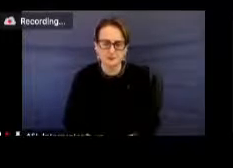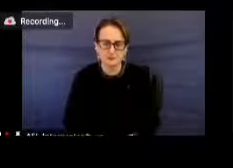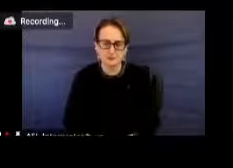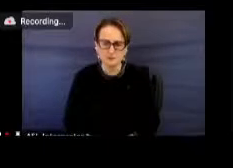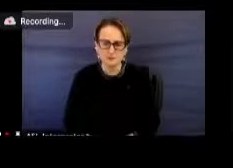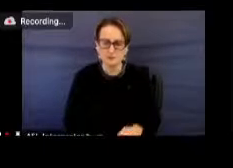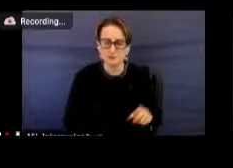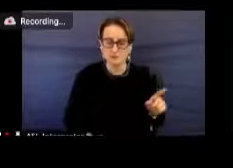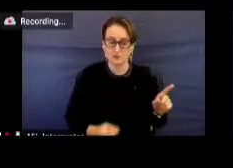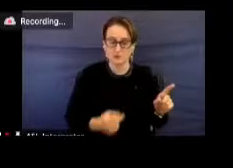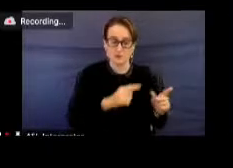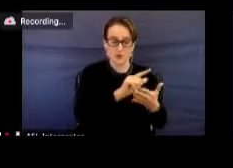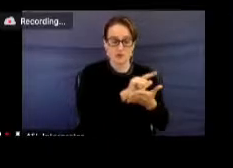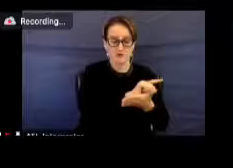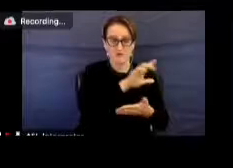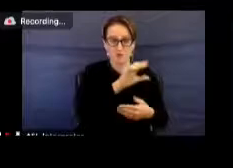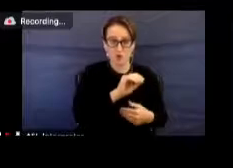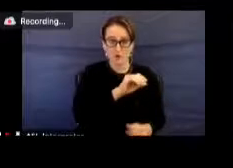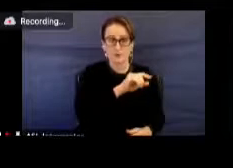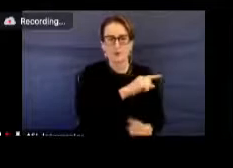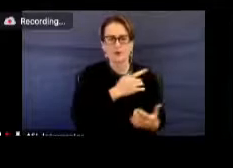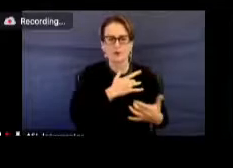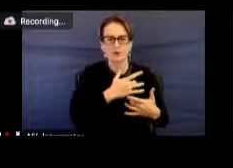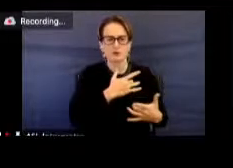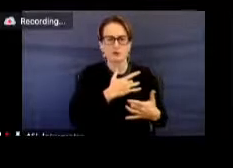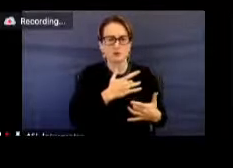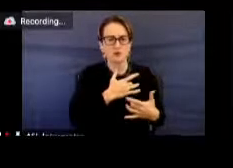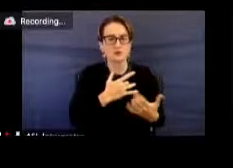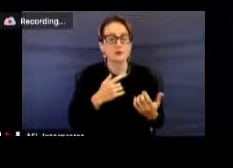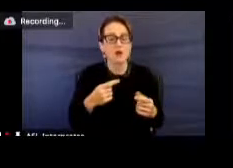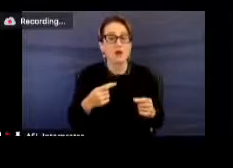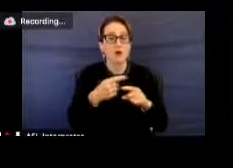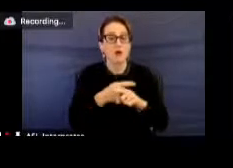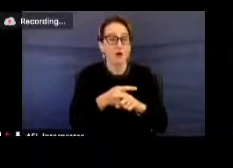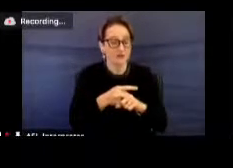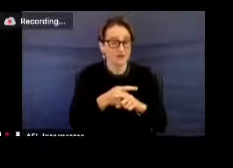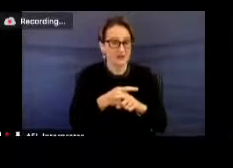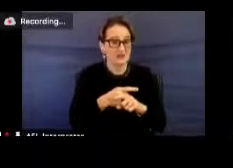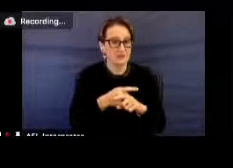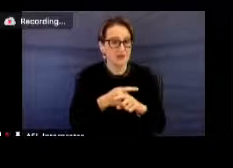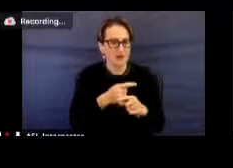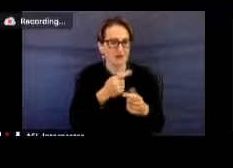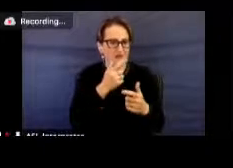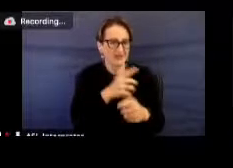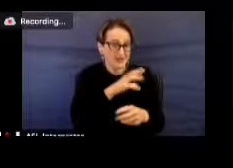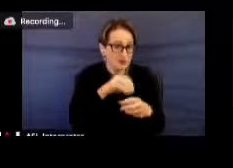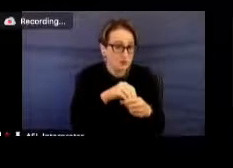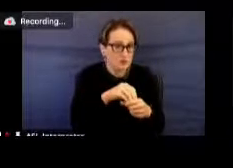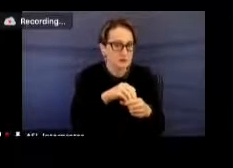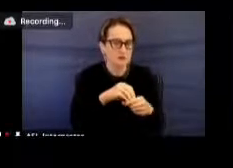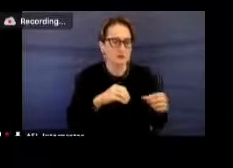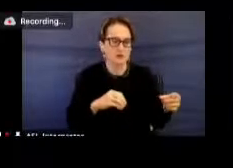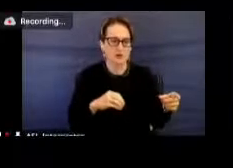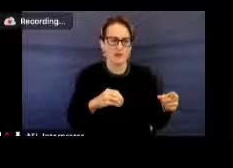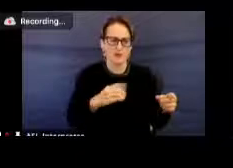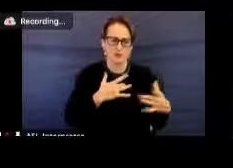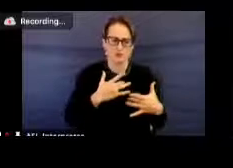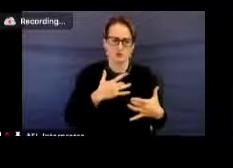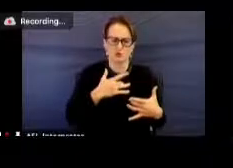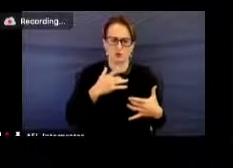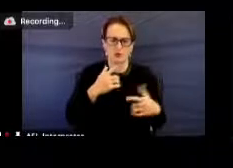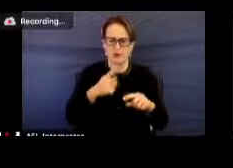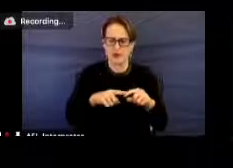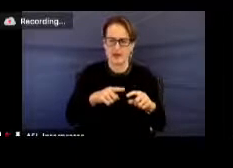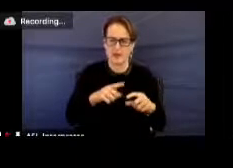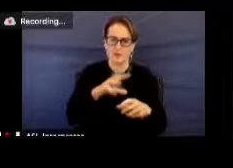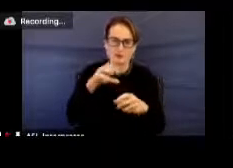the firm was in the area of conflict of interest, that they might be prohibited from doing any work for the state, other work.